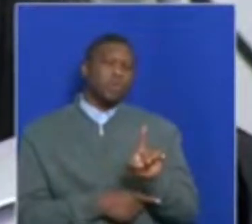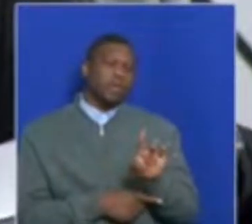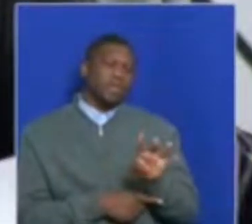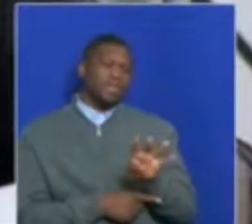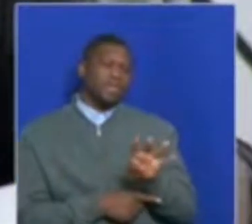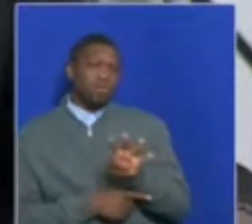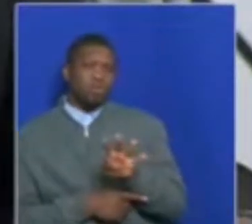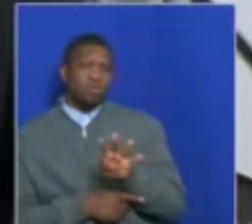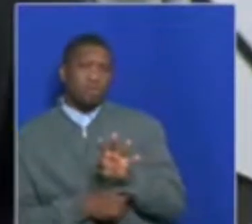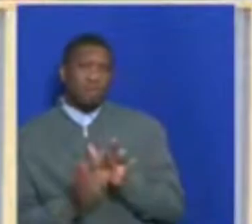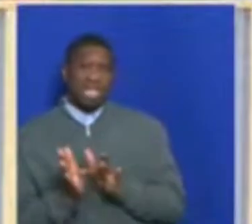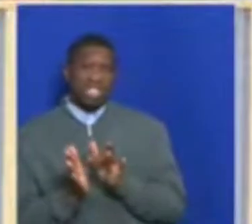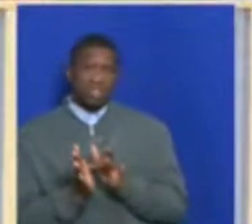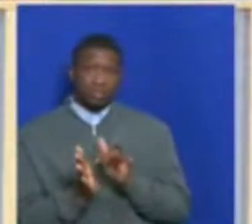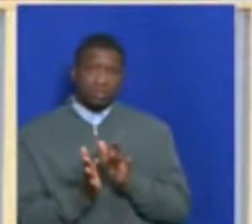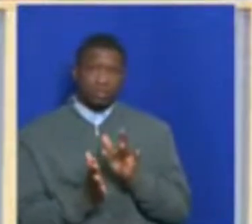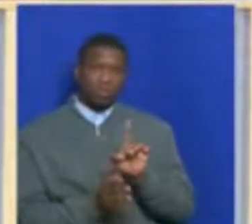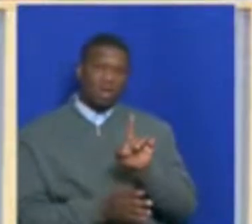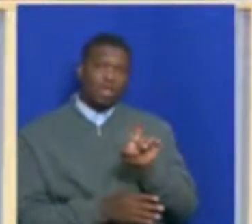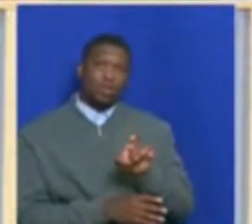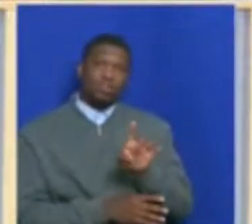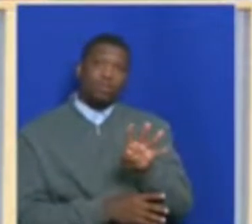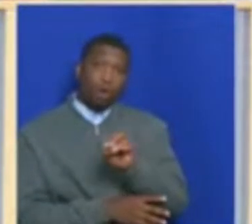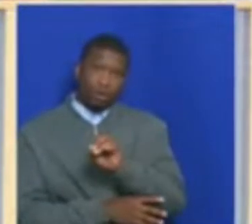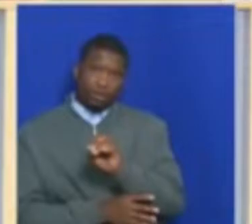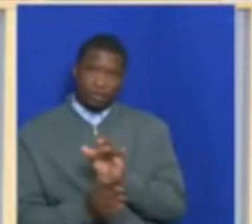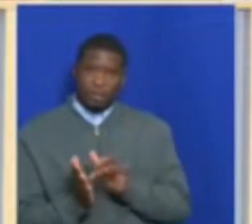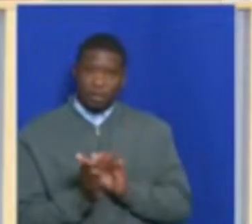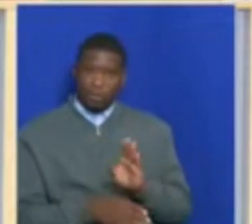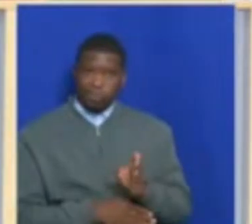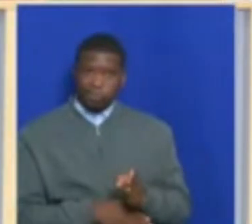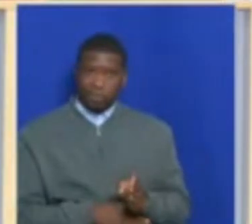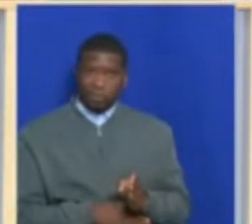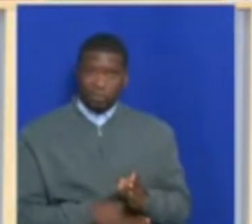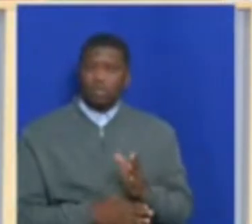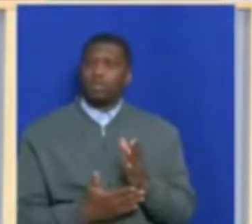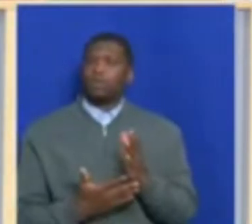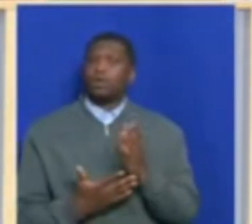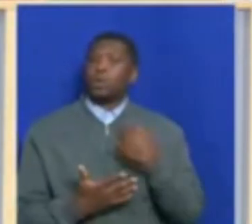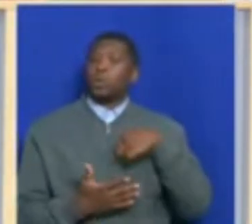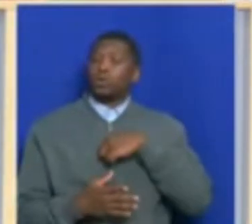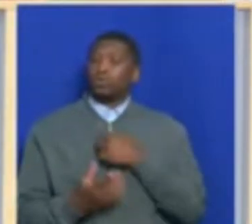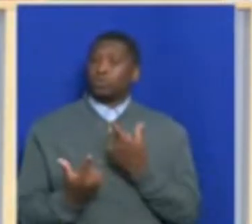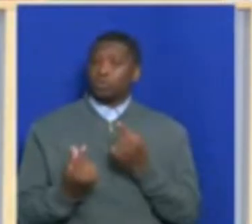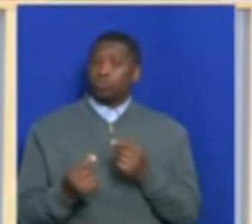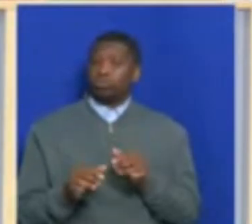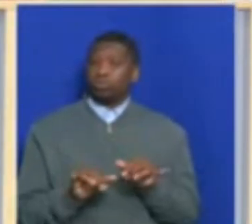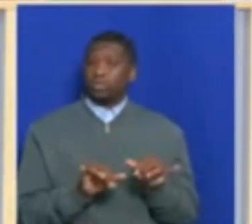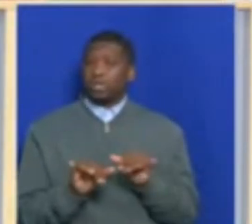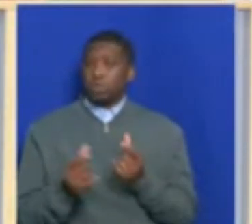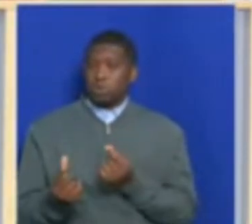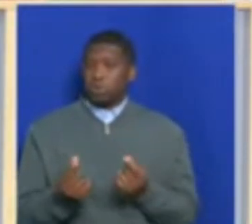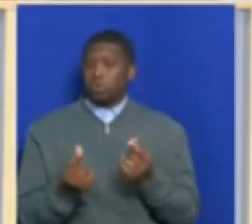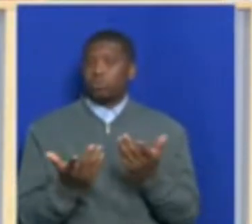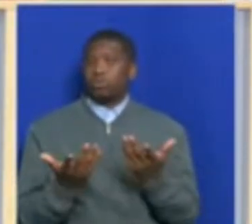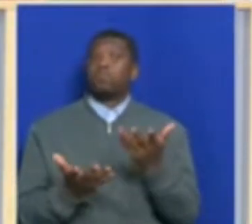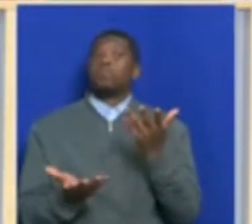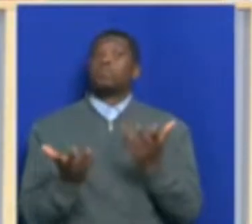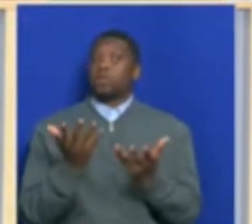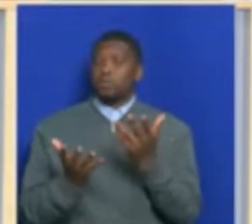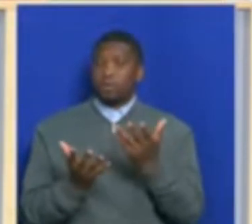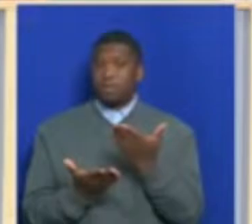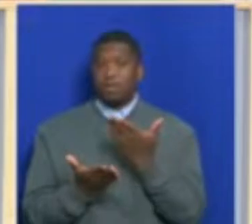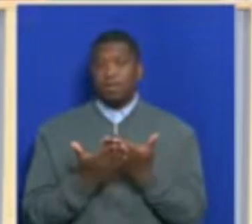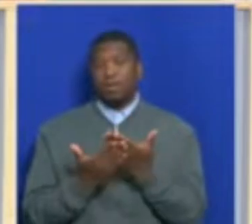you. Perhaps, not that we do it consistently, Mr. Chairperson, if perhaps you could just indicate for